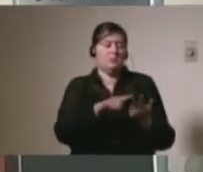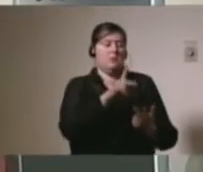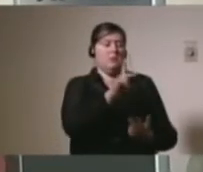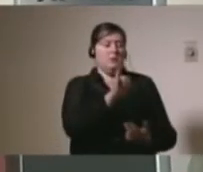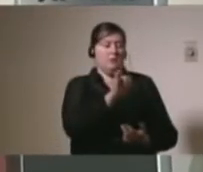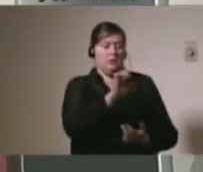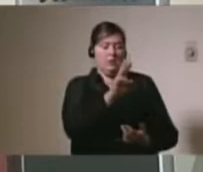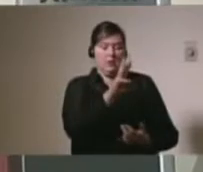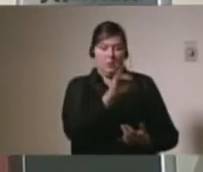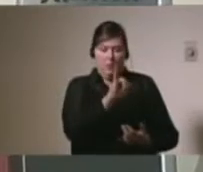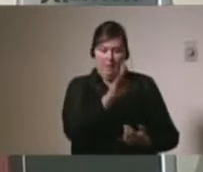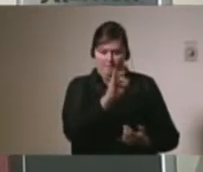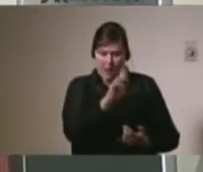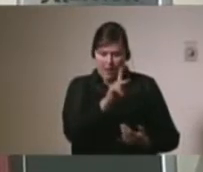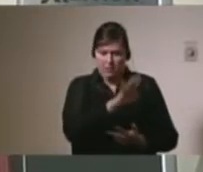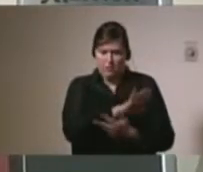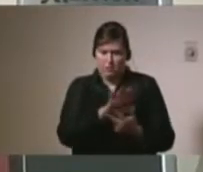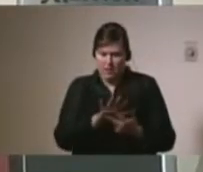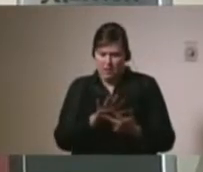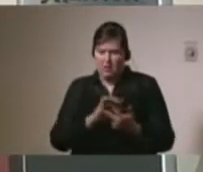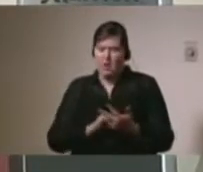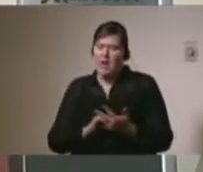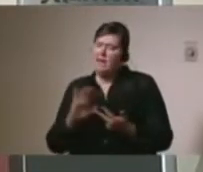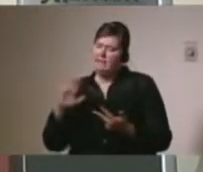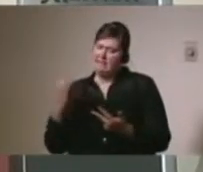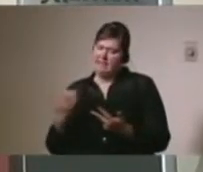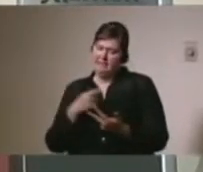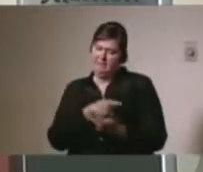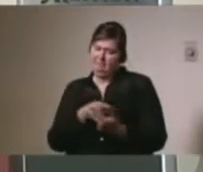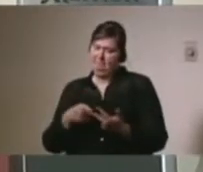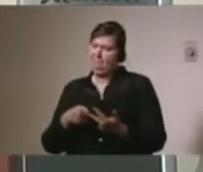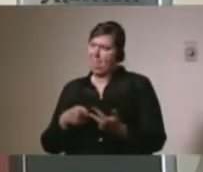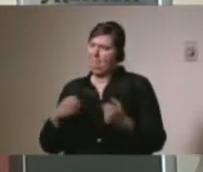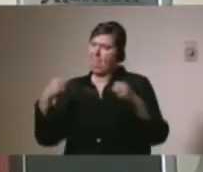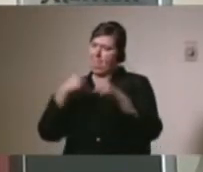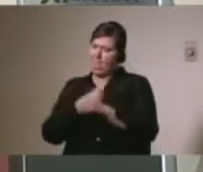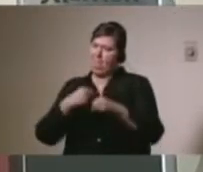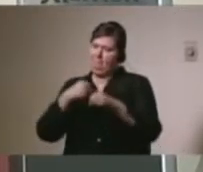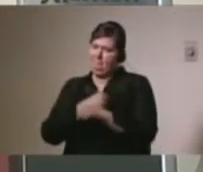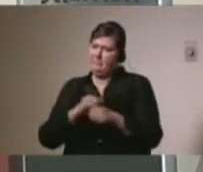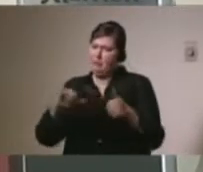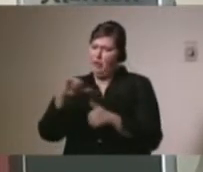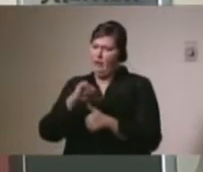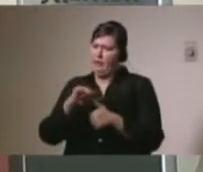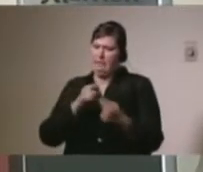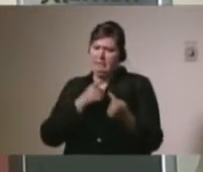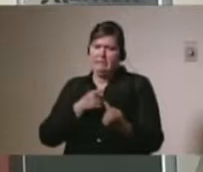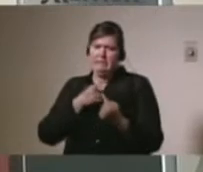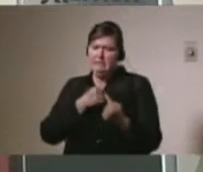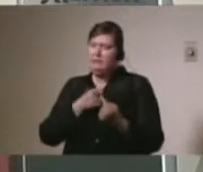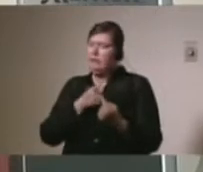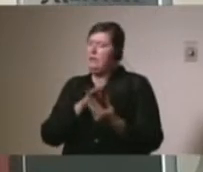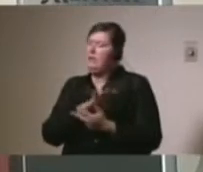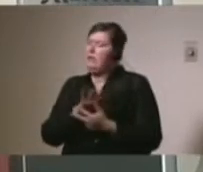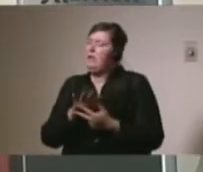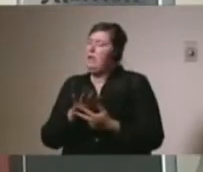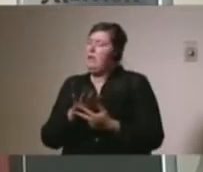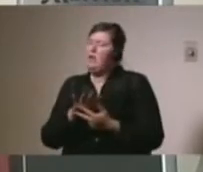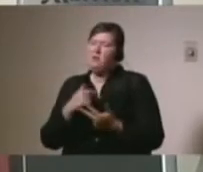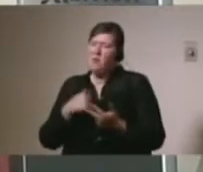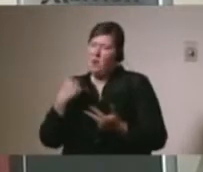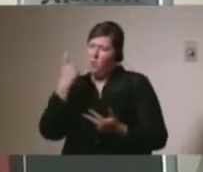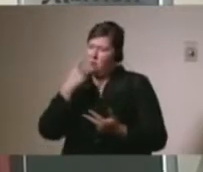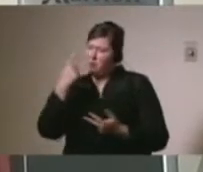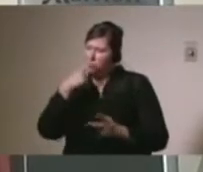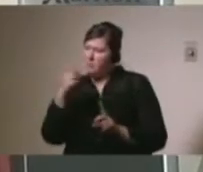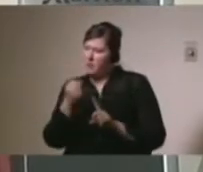It seems that they're fighting each other. Can you expand a little bit about that? Because